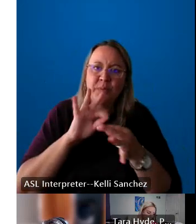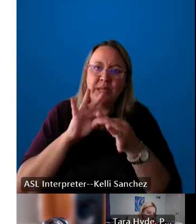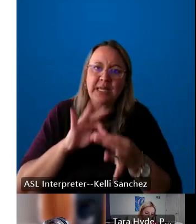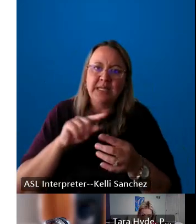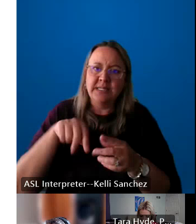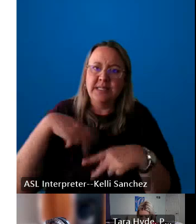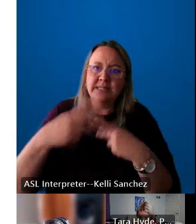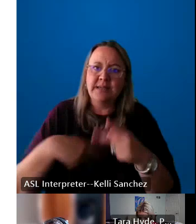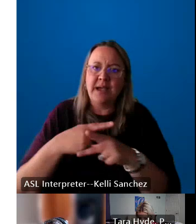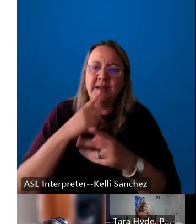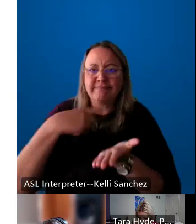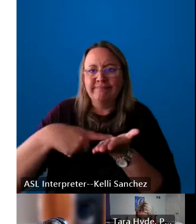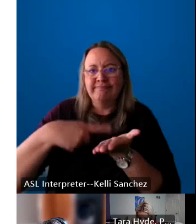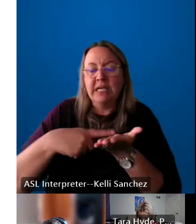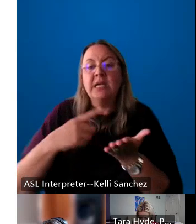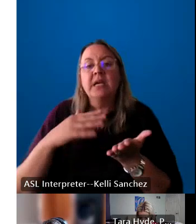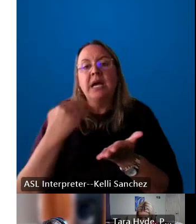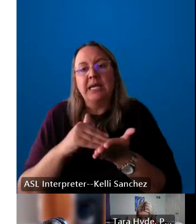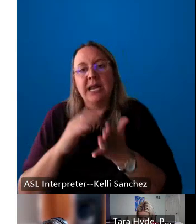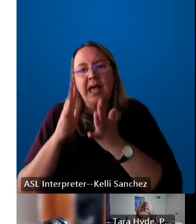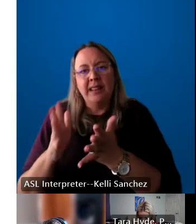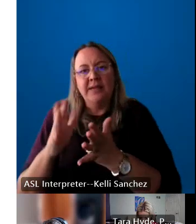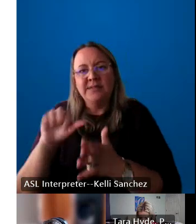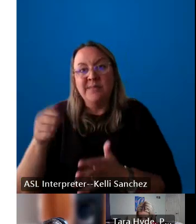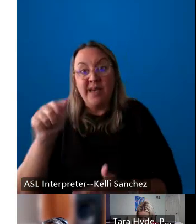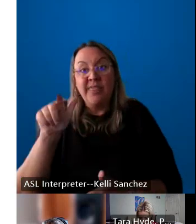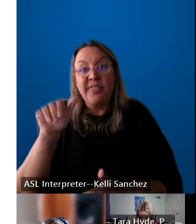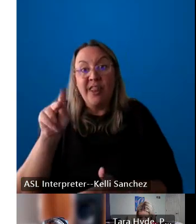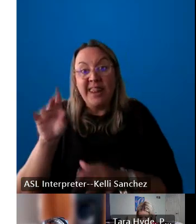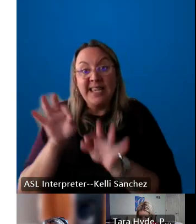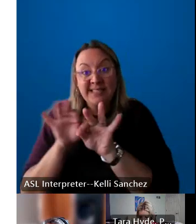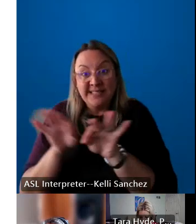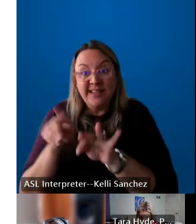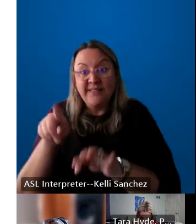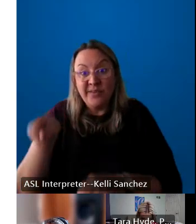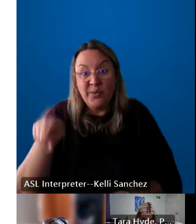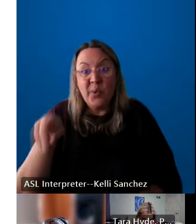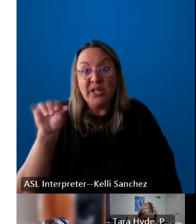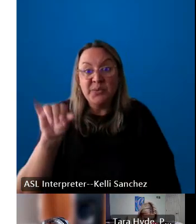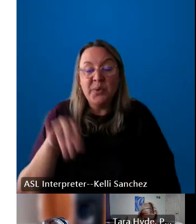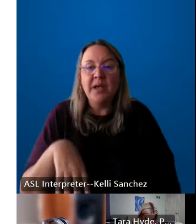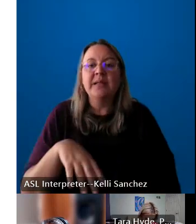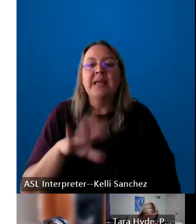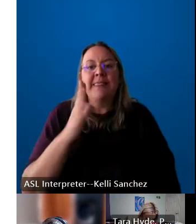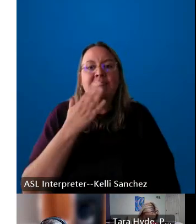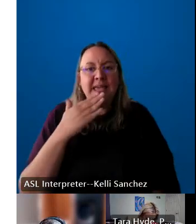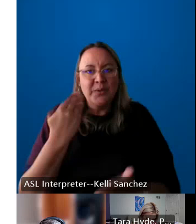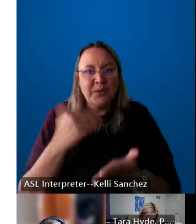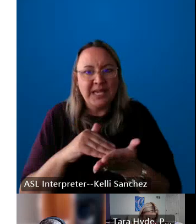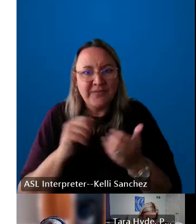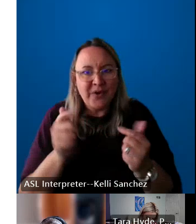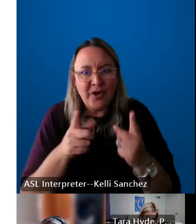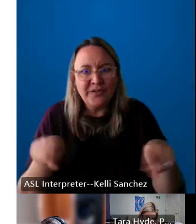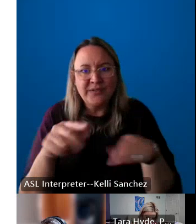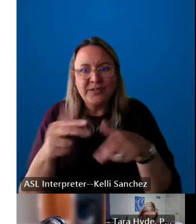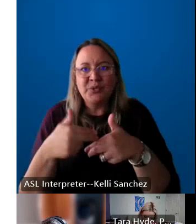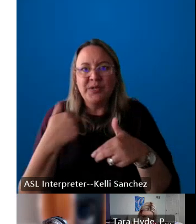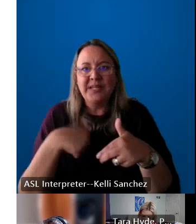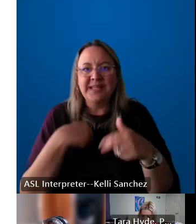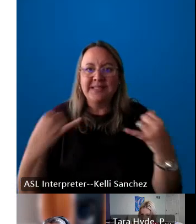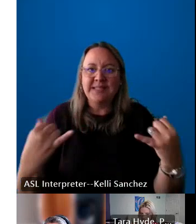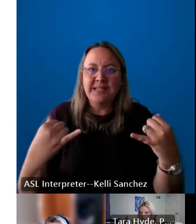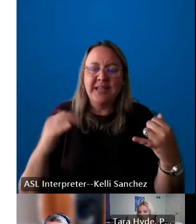space. So I also left some links in the chat for you all as well. But we want to thank each and every one of you for joining us today for